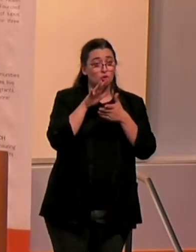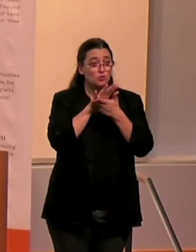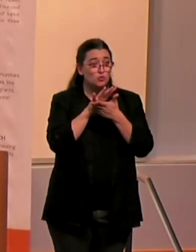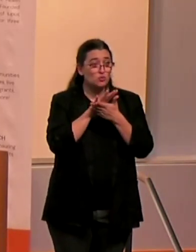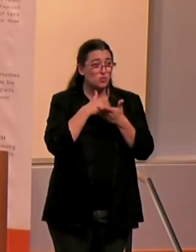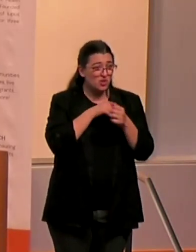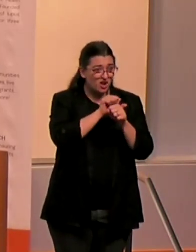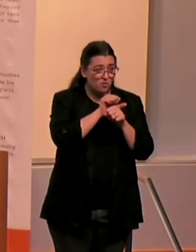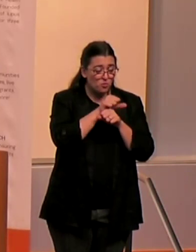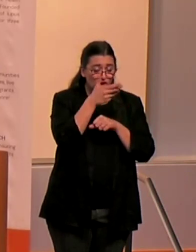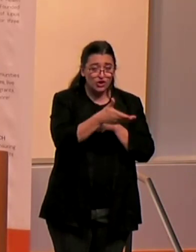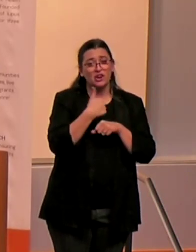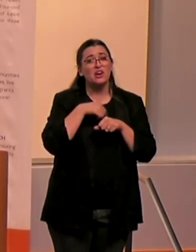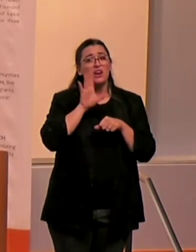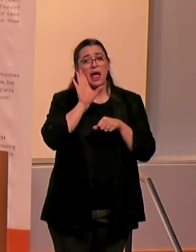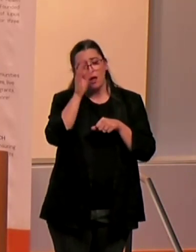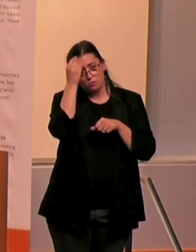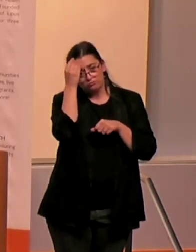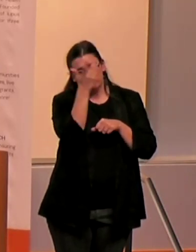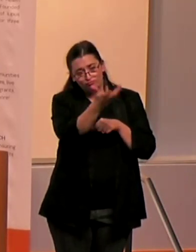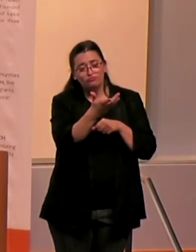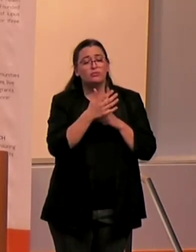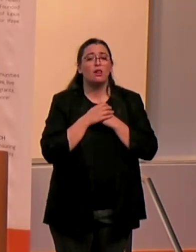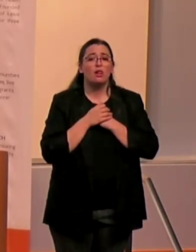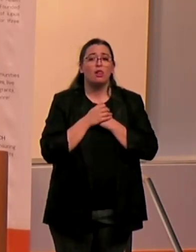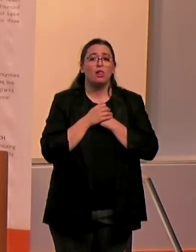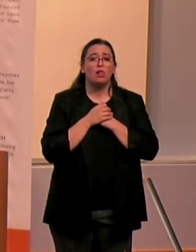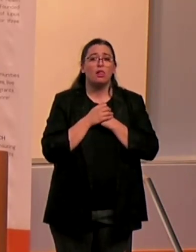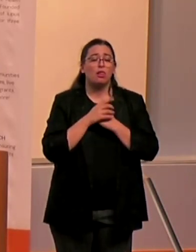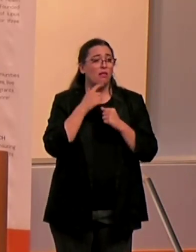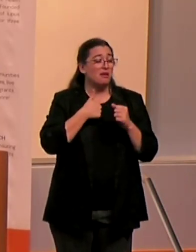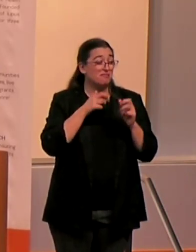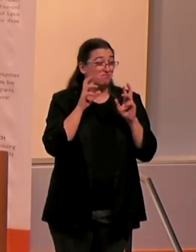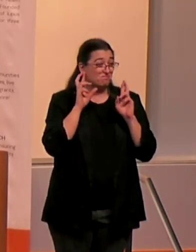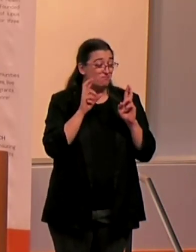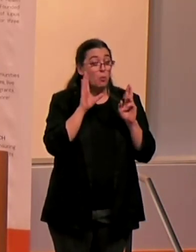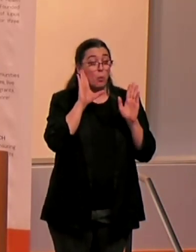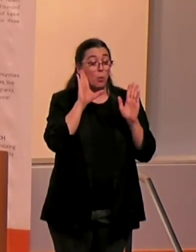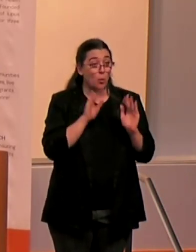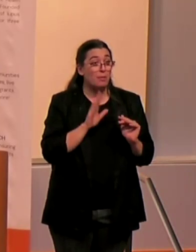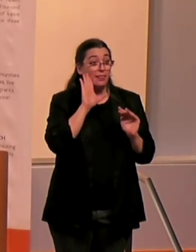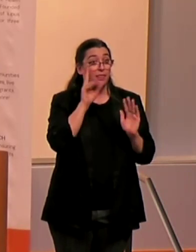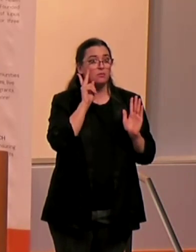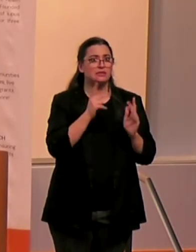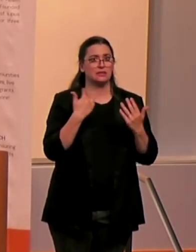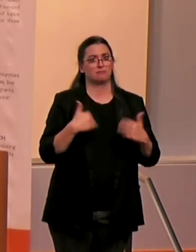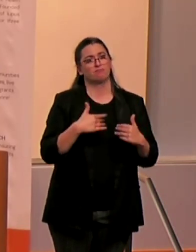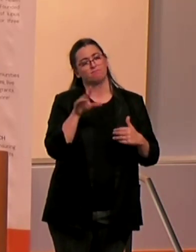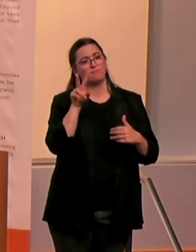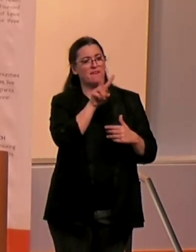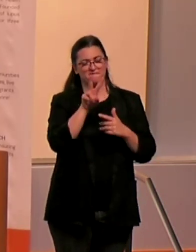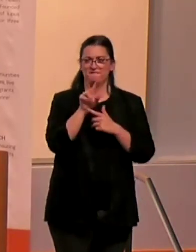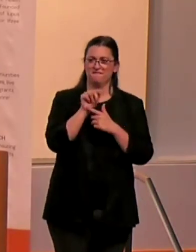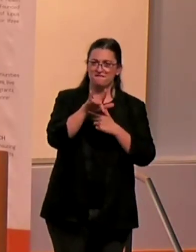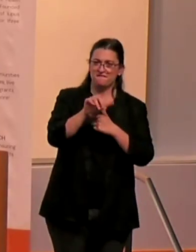at. I'll definitely let them know. And I would hope that they would see what a hardworking person I